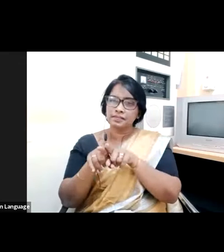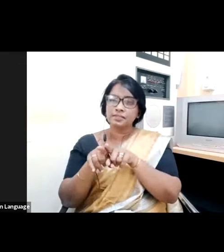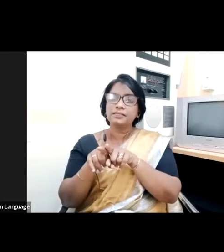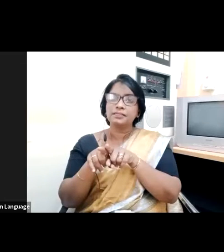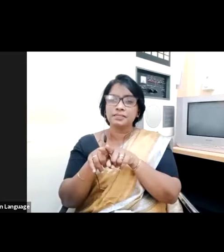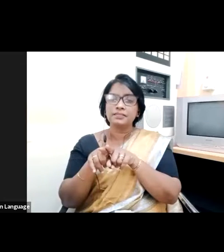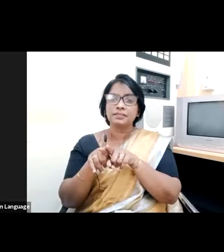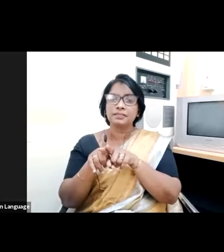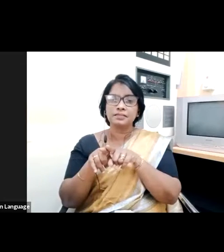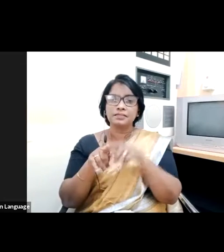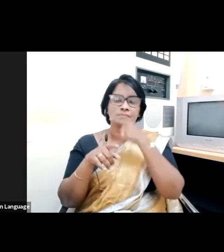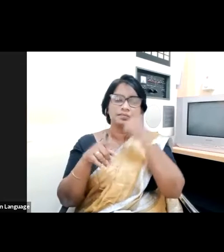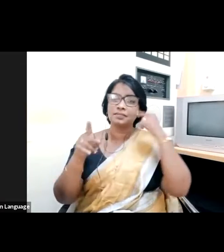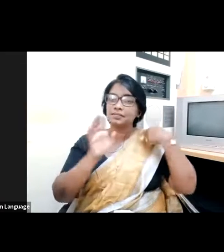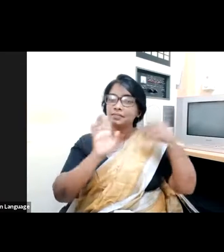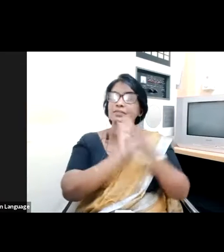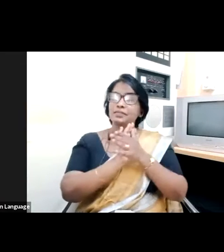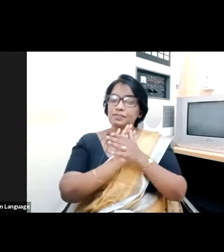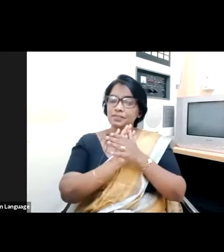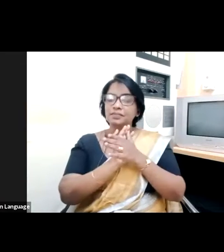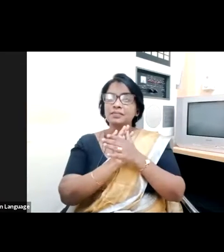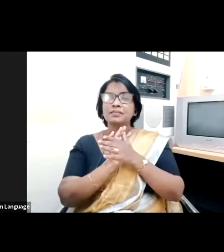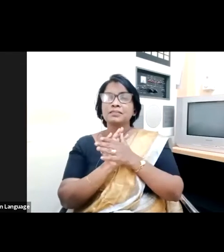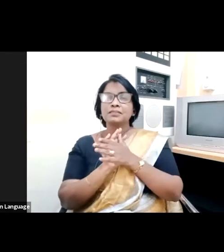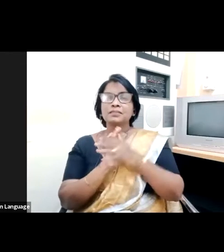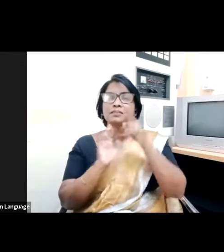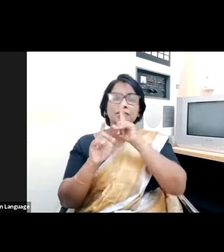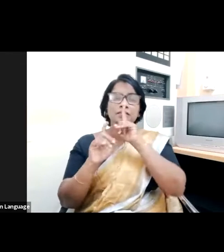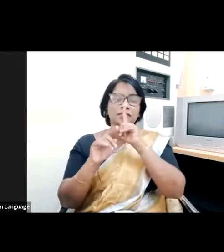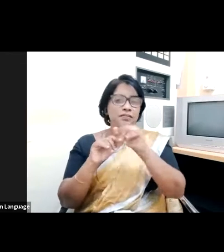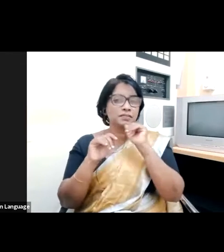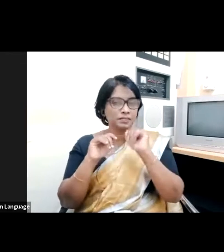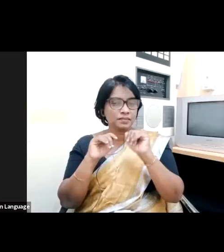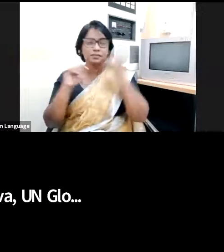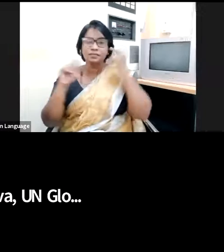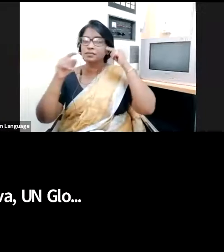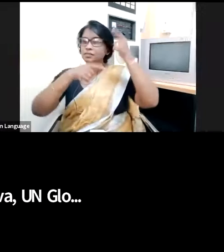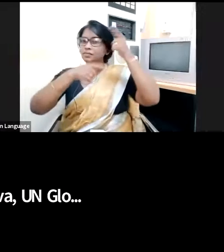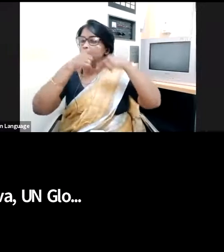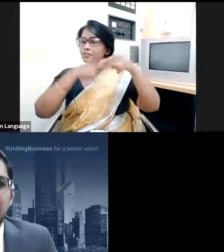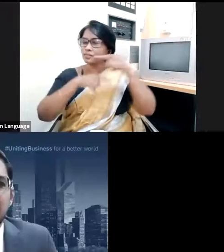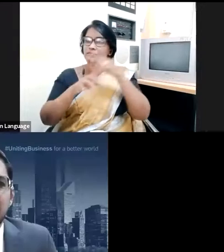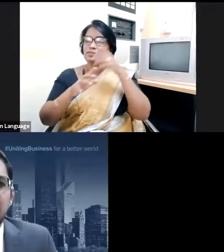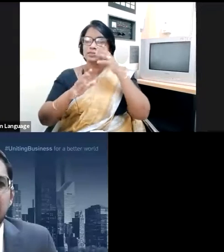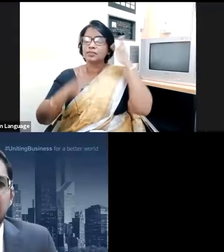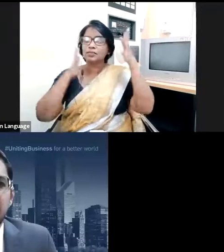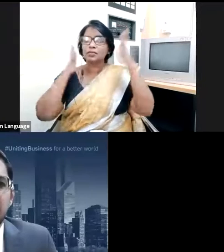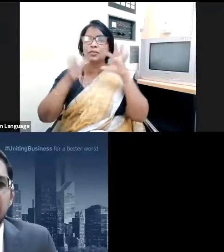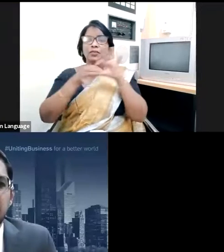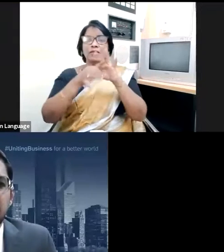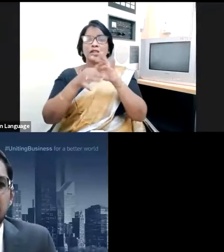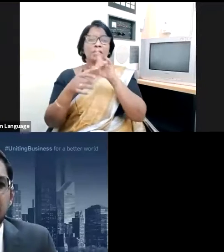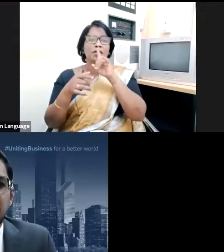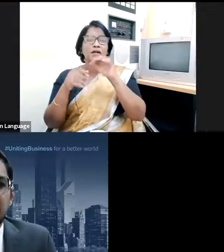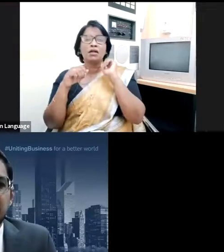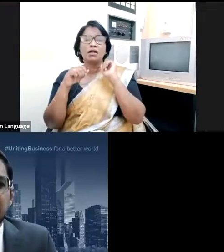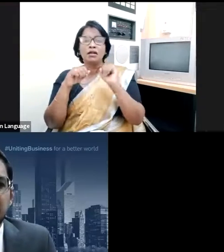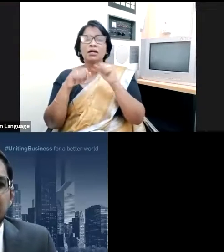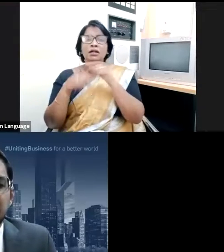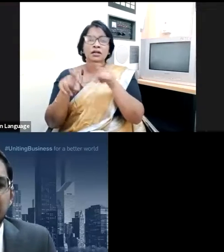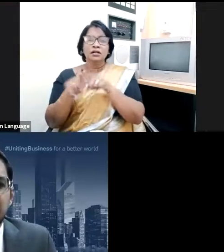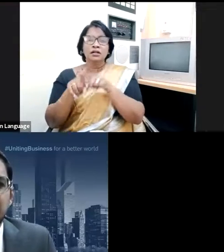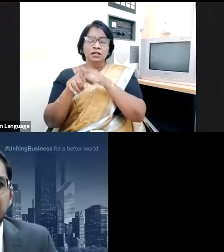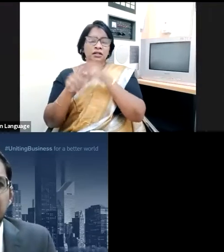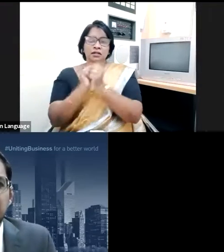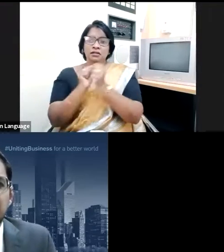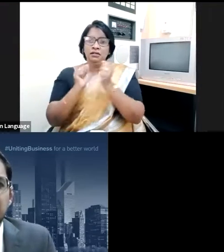give us an overview of what is Global Compact's 7,000-8,000 members doing, and what specifically have